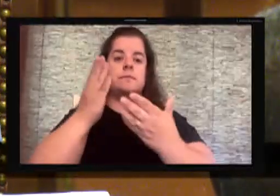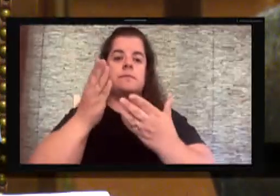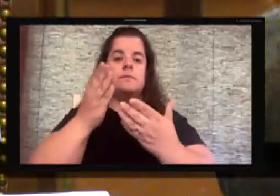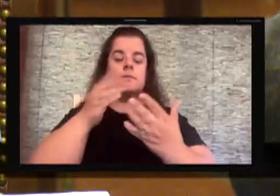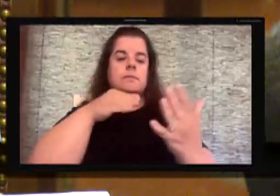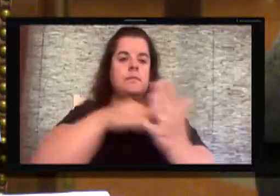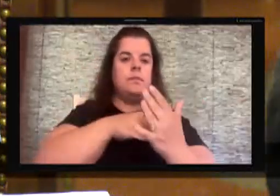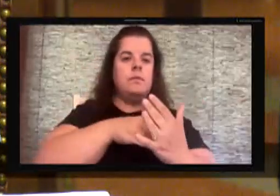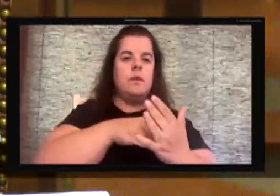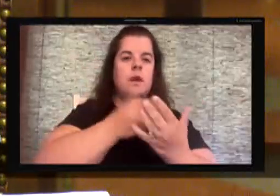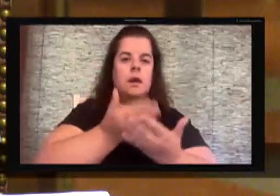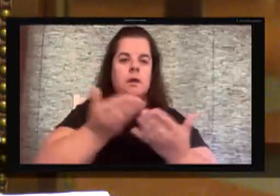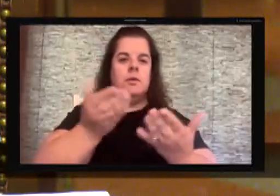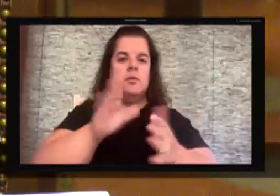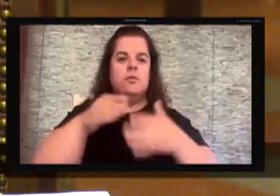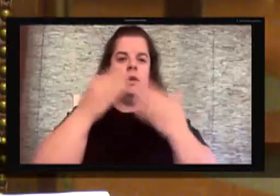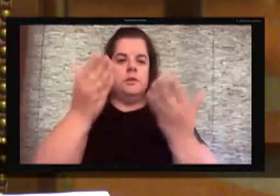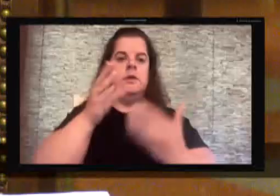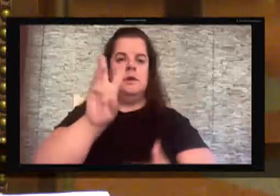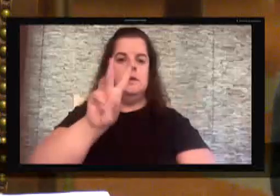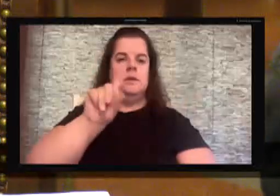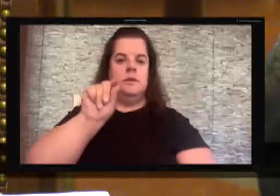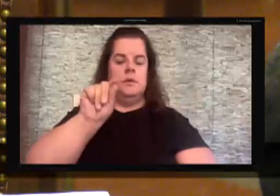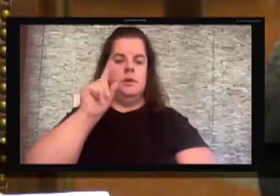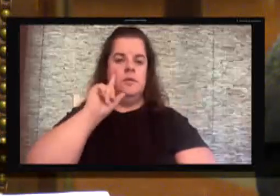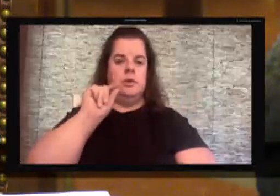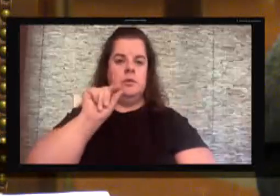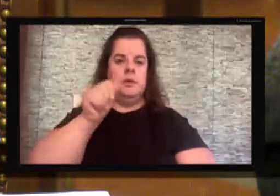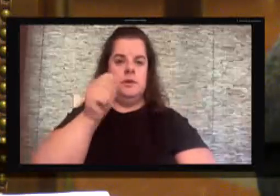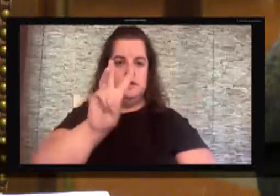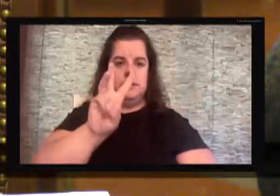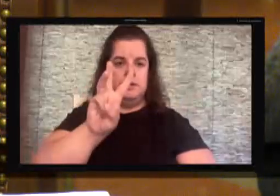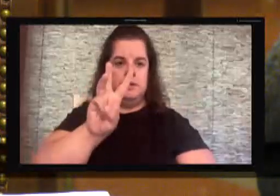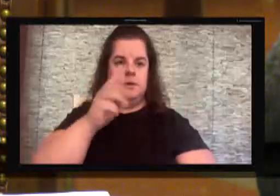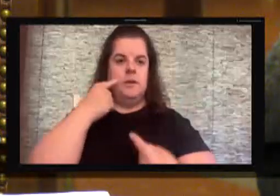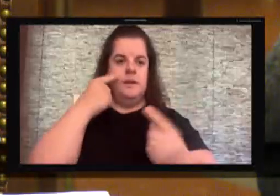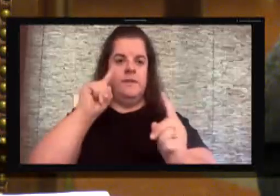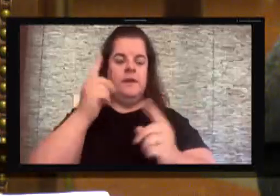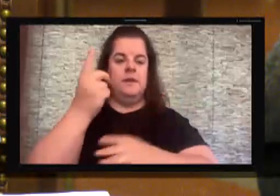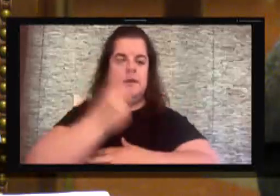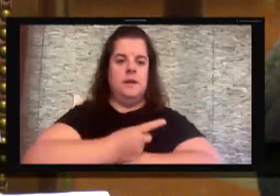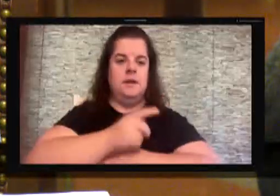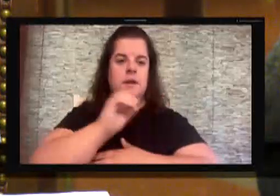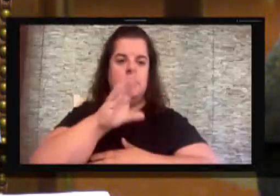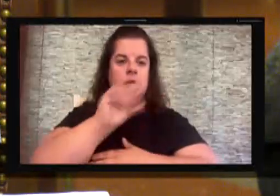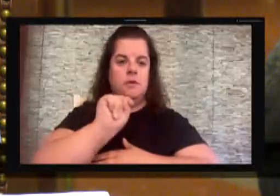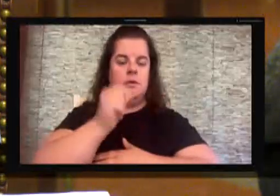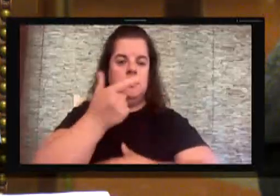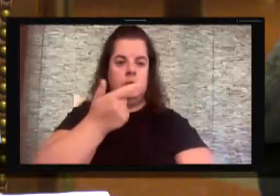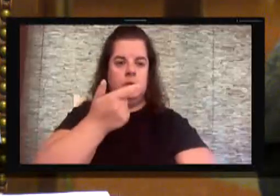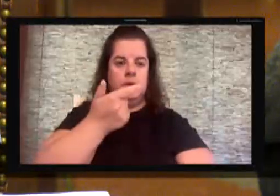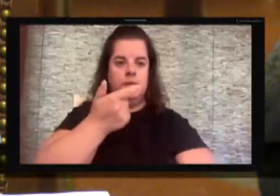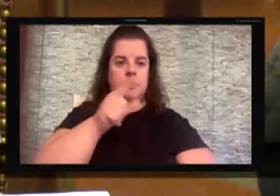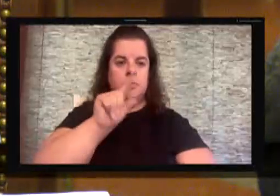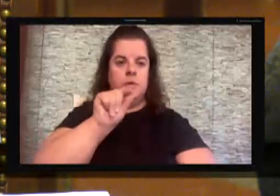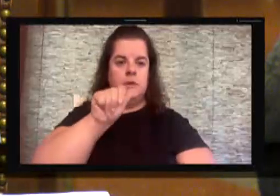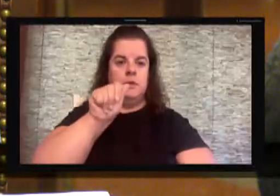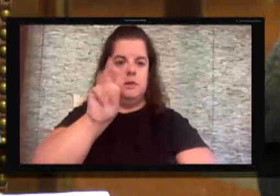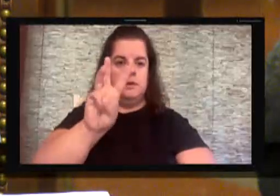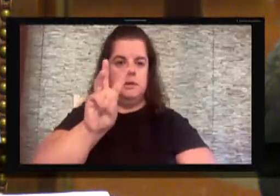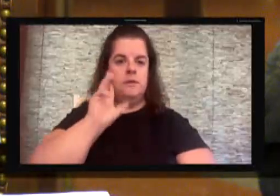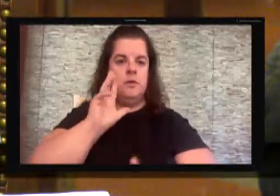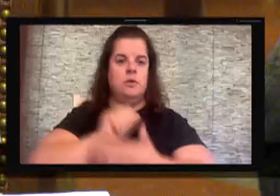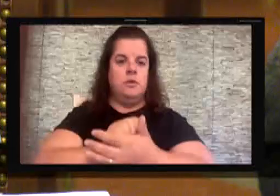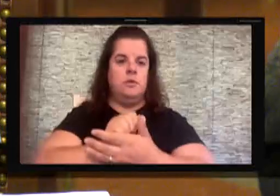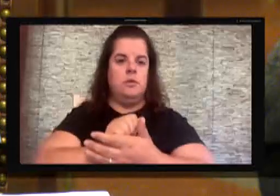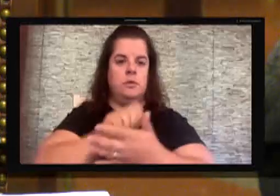repealing an item in resolution number 620 of 2016, effective date October 21st, 2016,